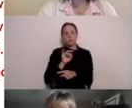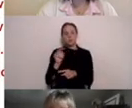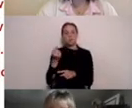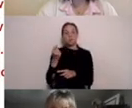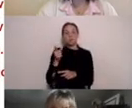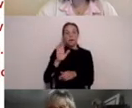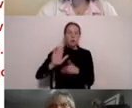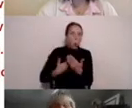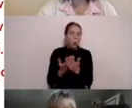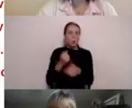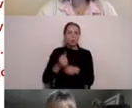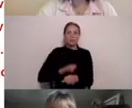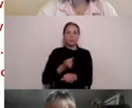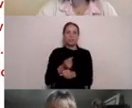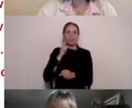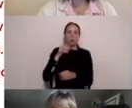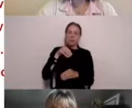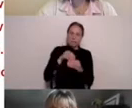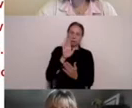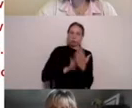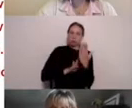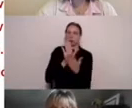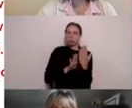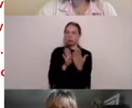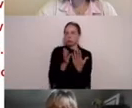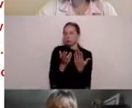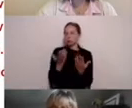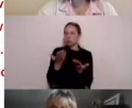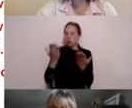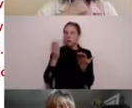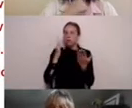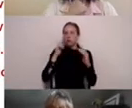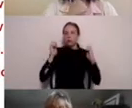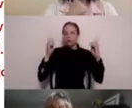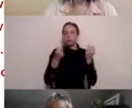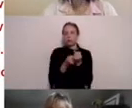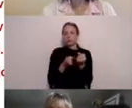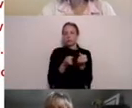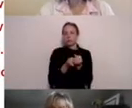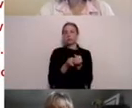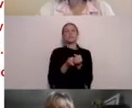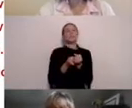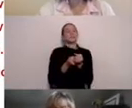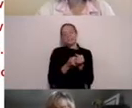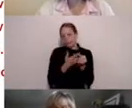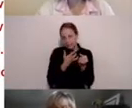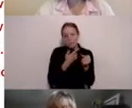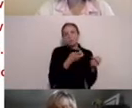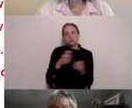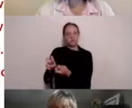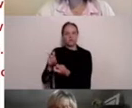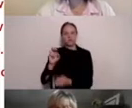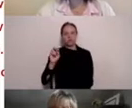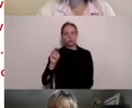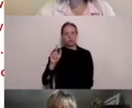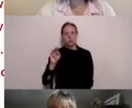year of in-person offerings for educational advocacy, and then had to move to an online platform to offer